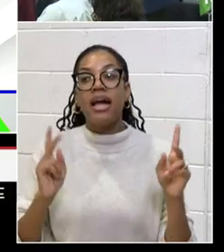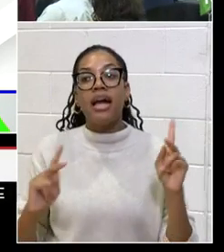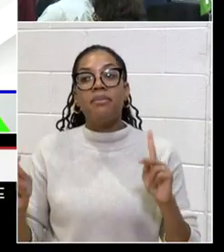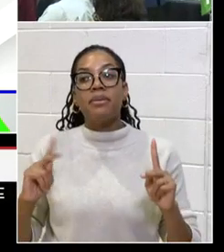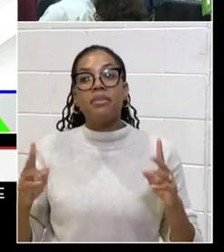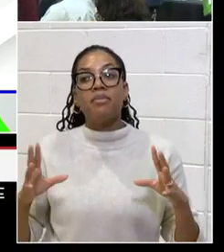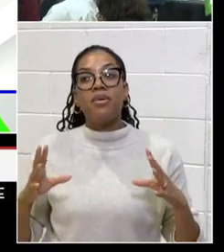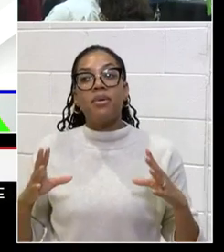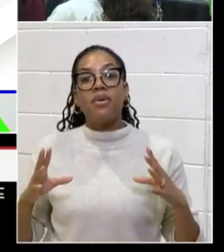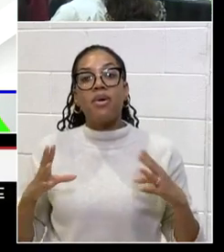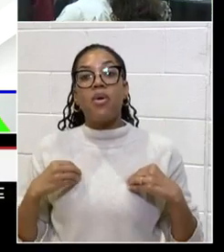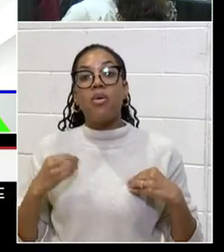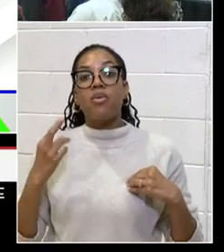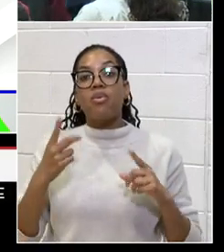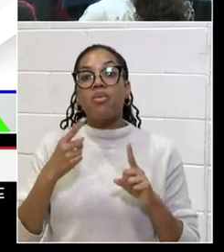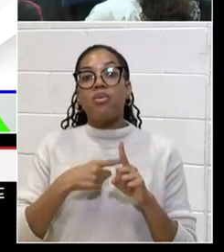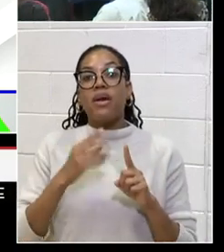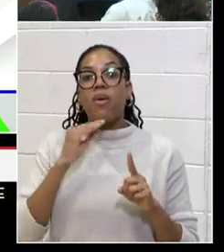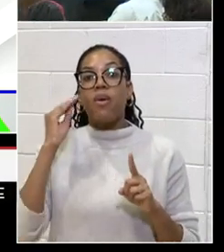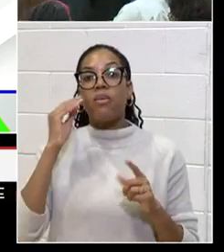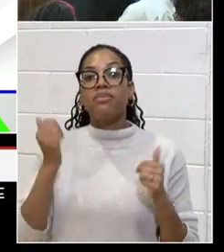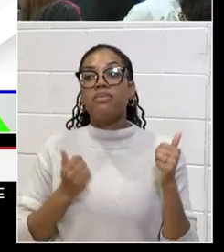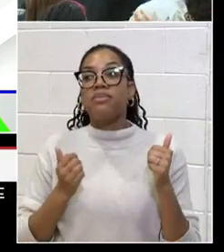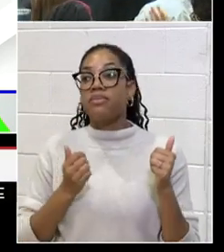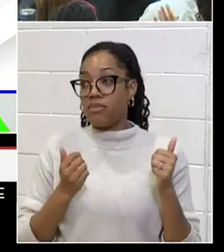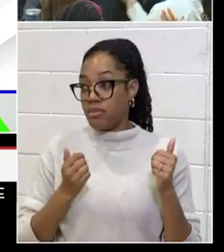own or rent a home?